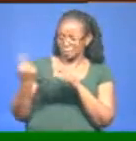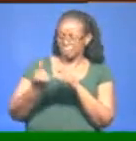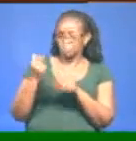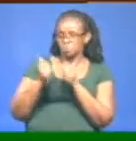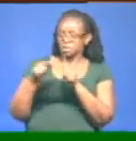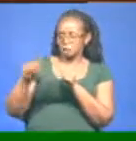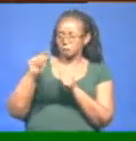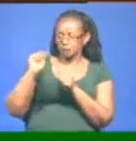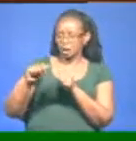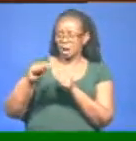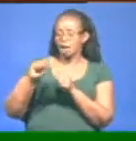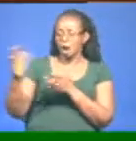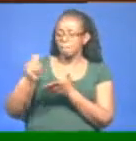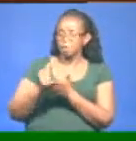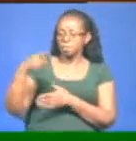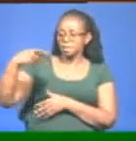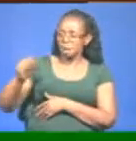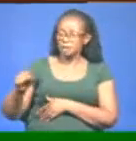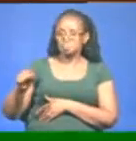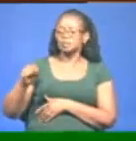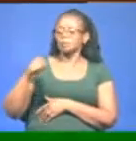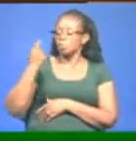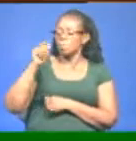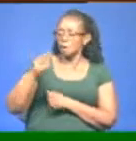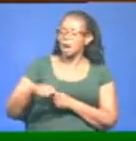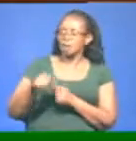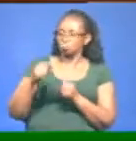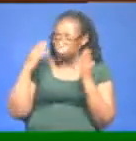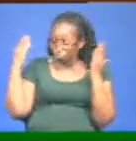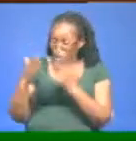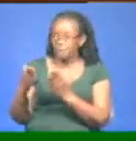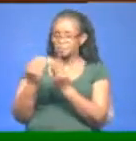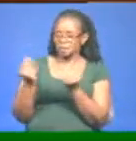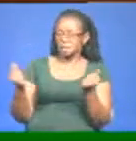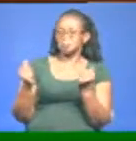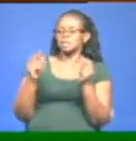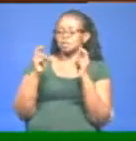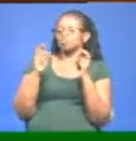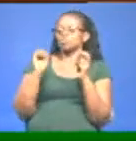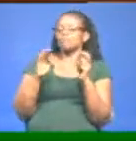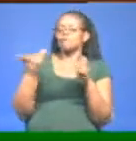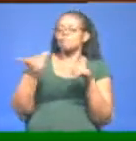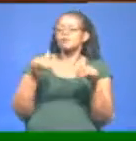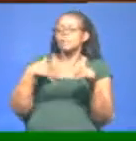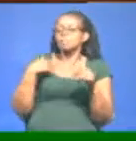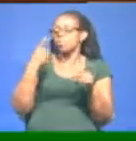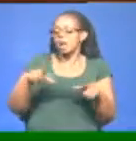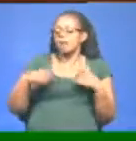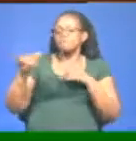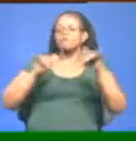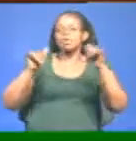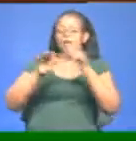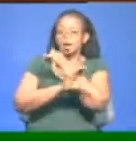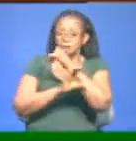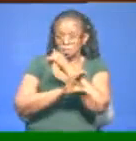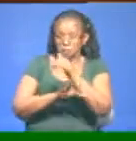they might appoint a PS that will be able to address the issues of some of these foreign nationals that we have outside of Kenya.